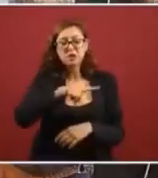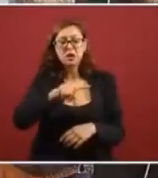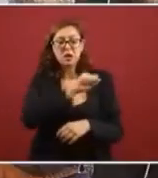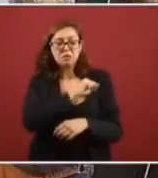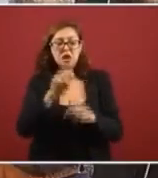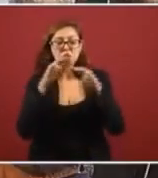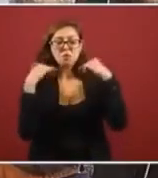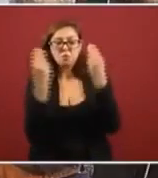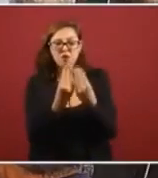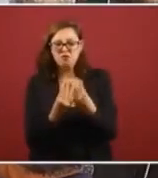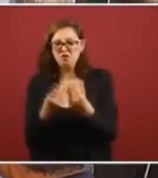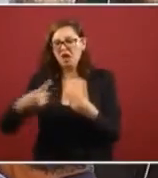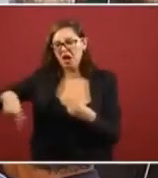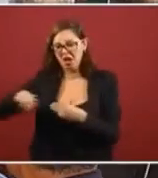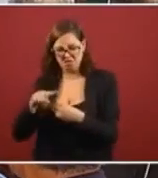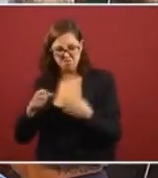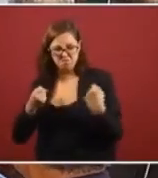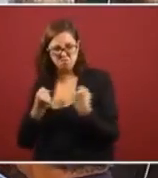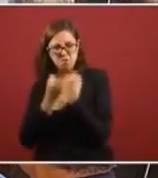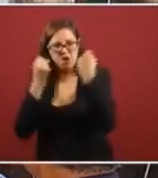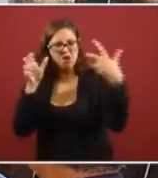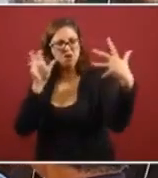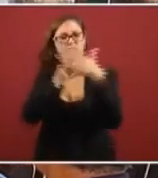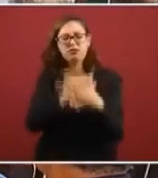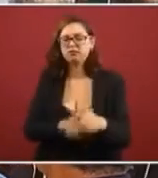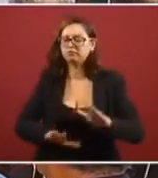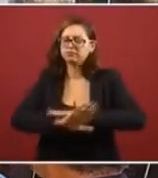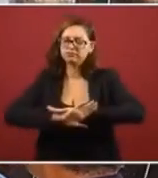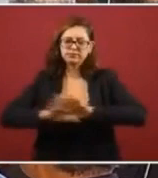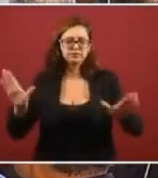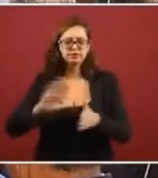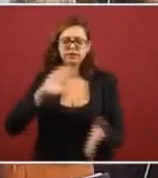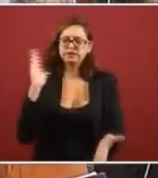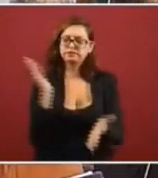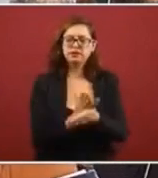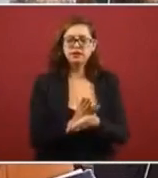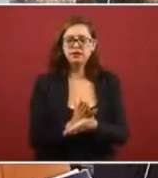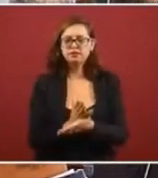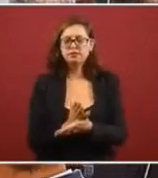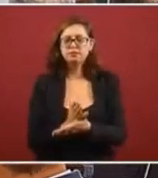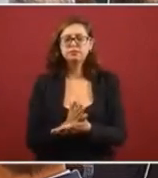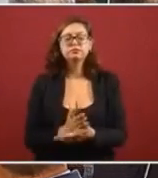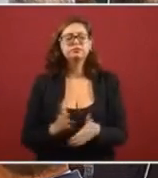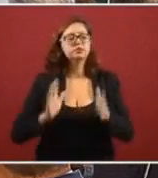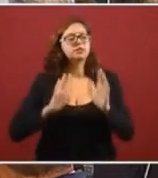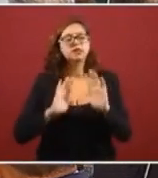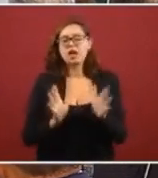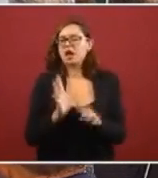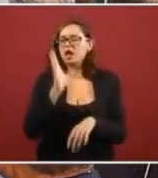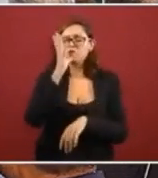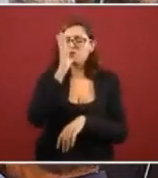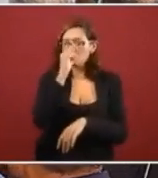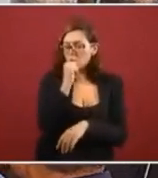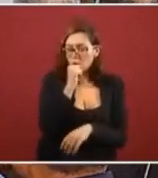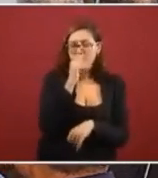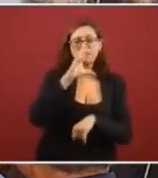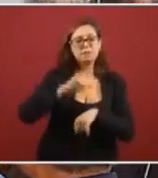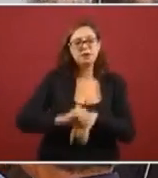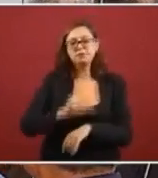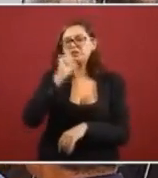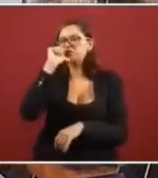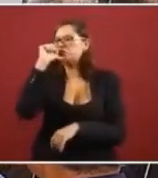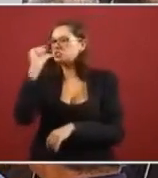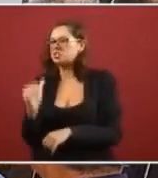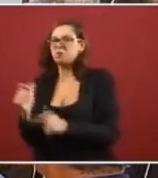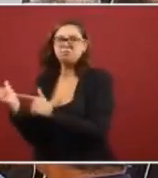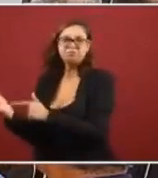against delinquency or organized crime we will not permit rates or